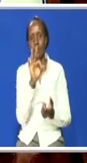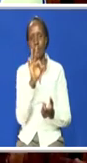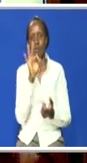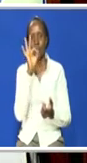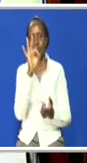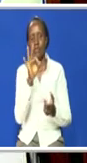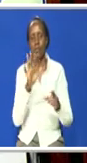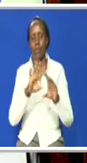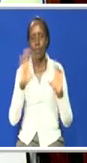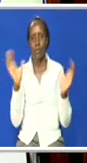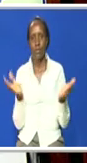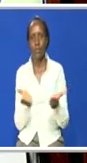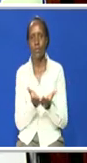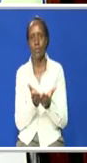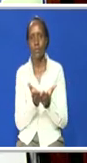three balls.